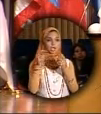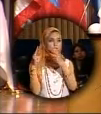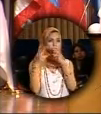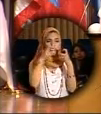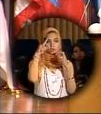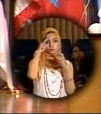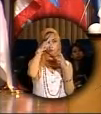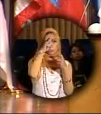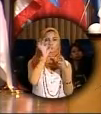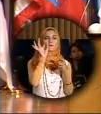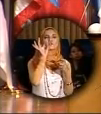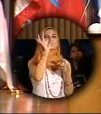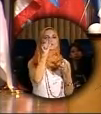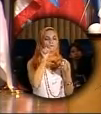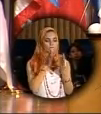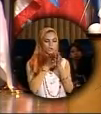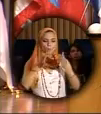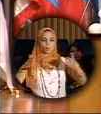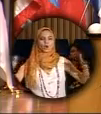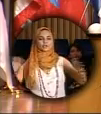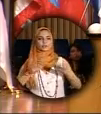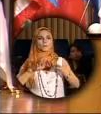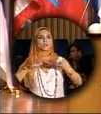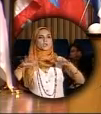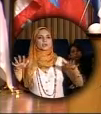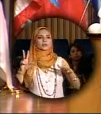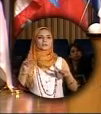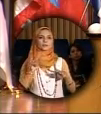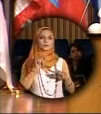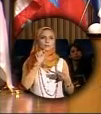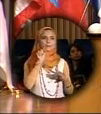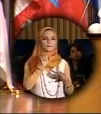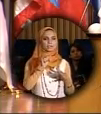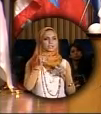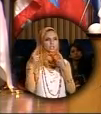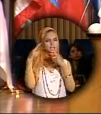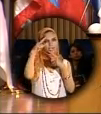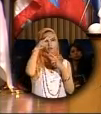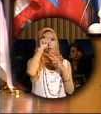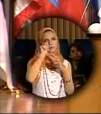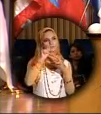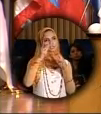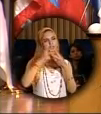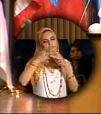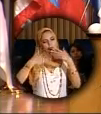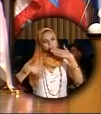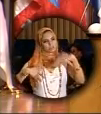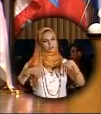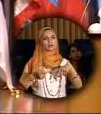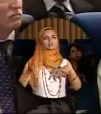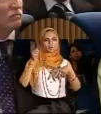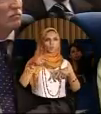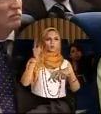that disabled people have every single day doing small daily tasks that we take for